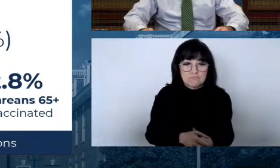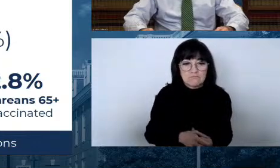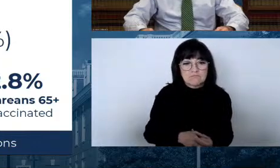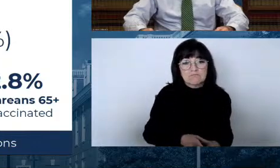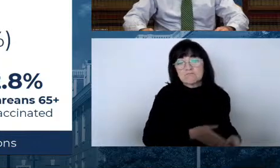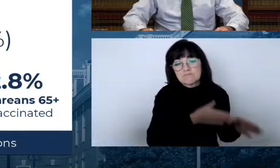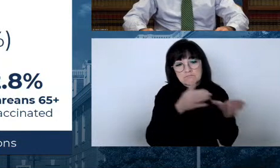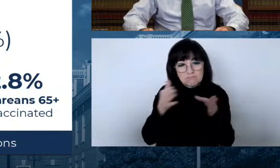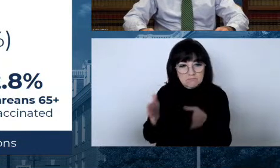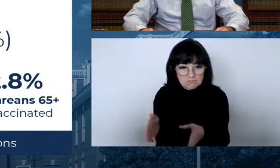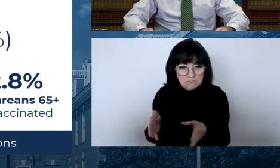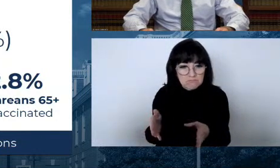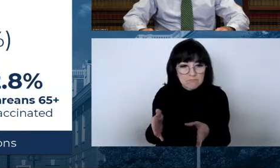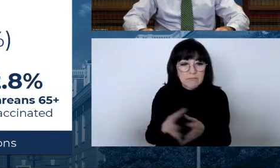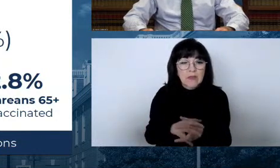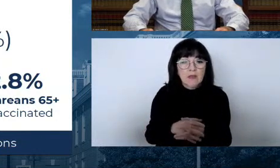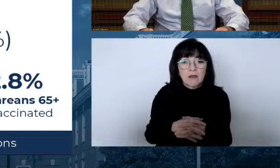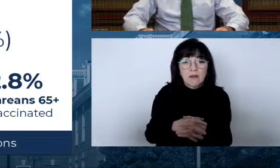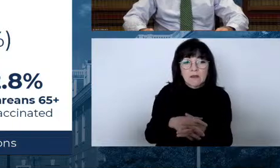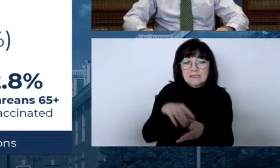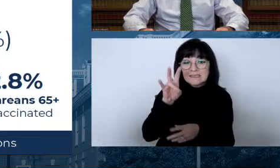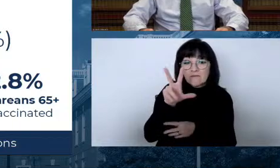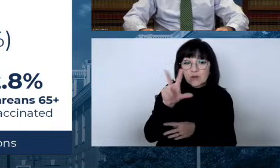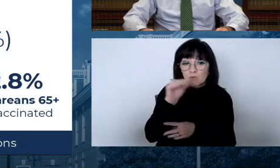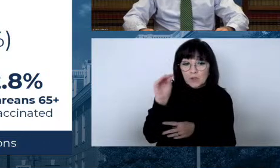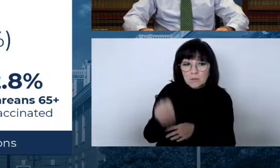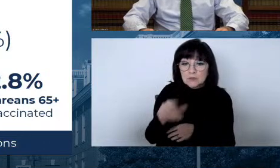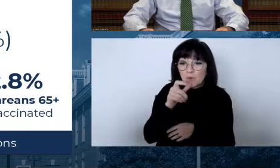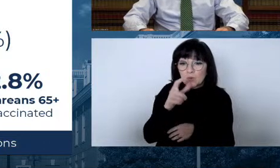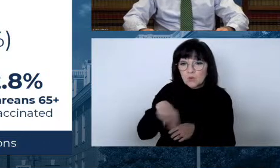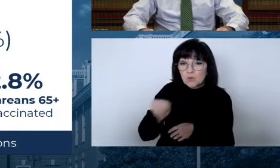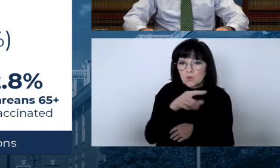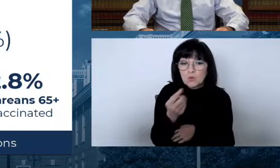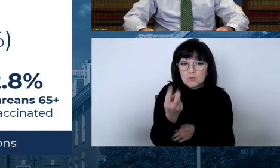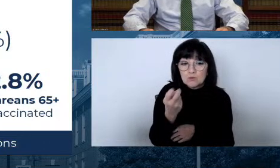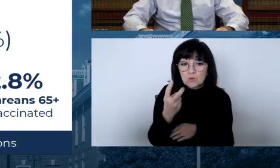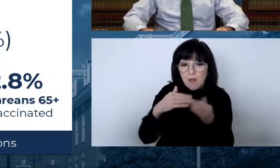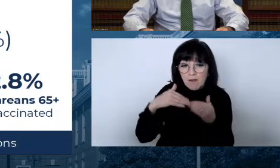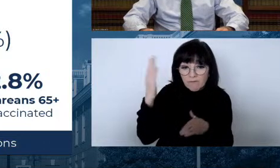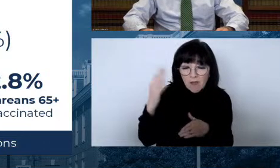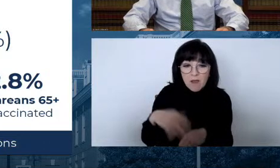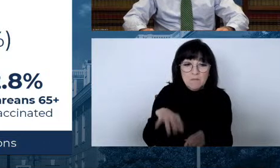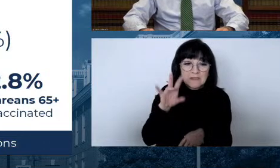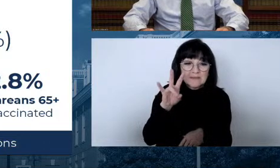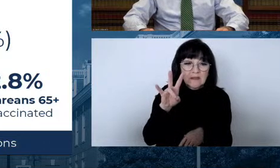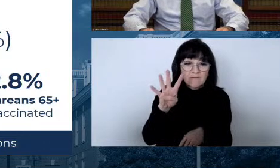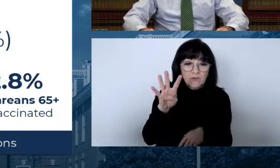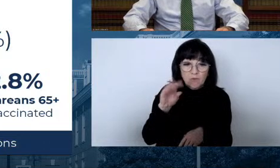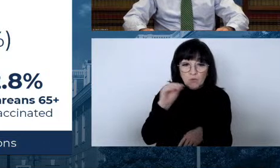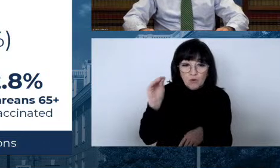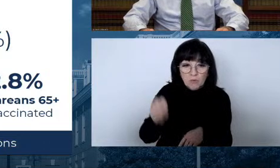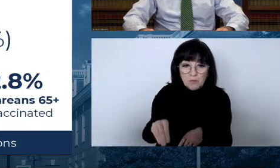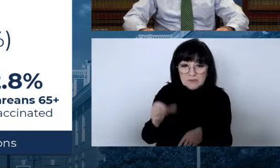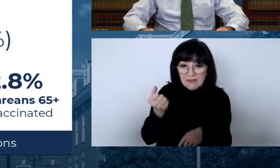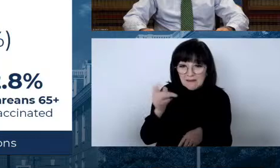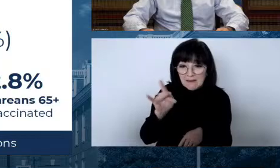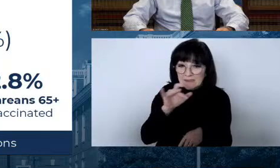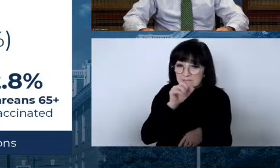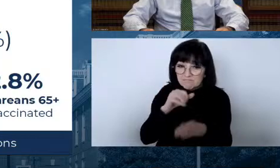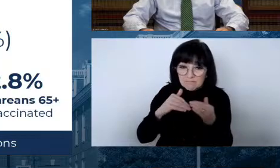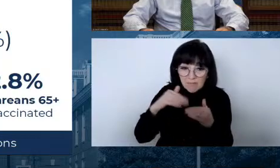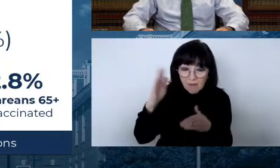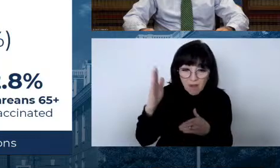75% 18 over. And of course, those of us who are 65 and older, we know how vulnerable we are. And overwhelmingly